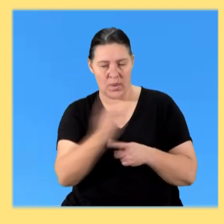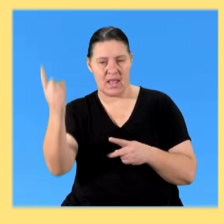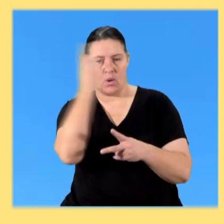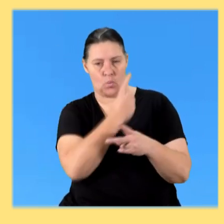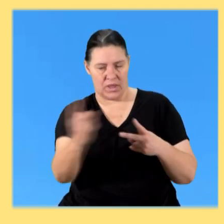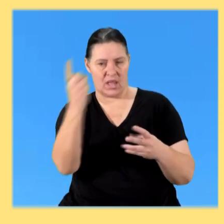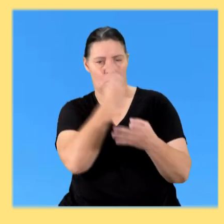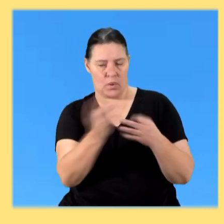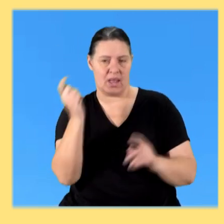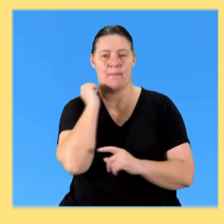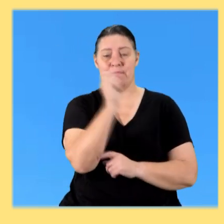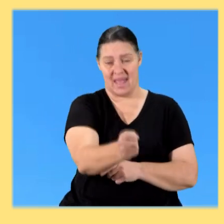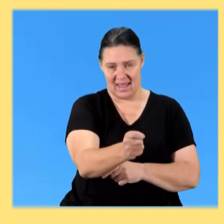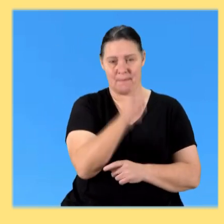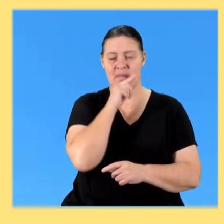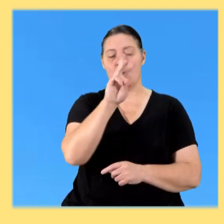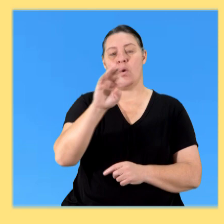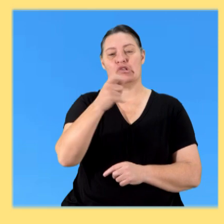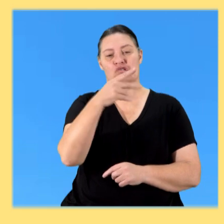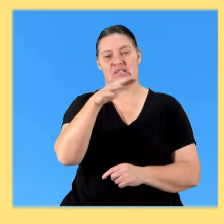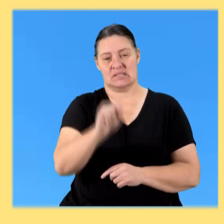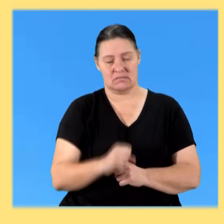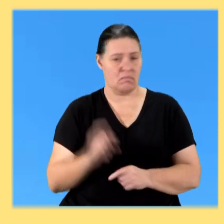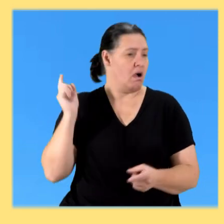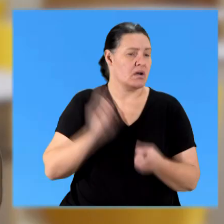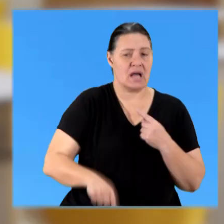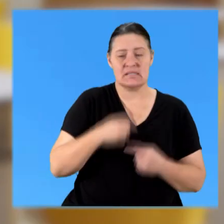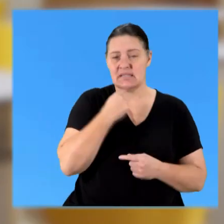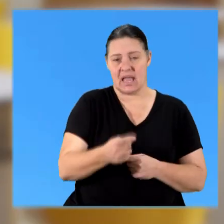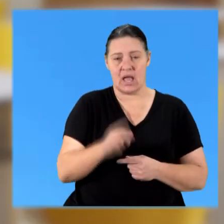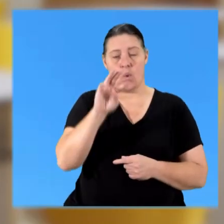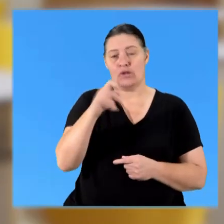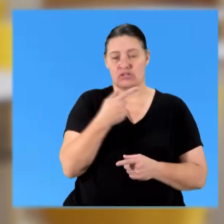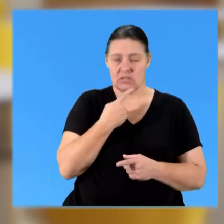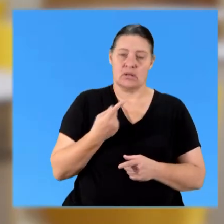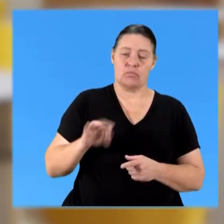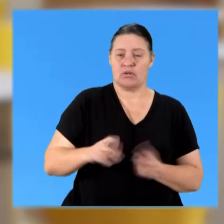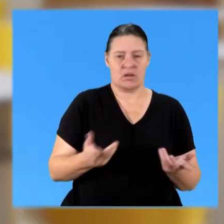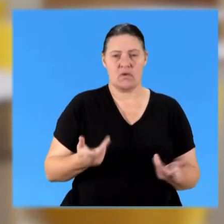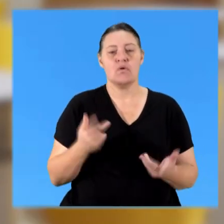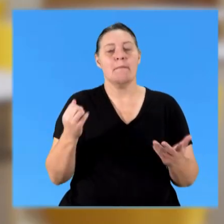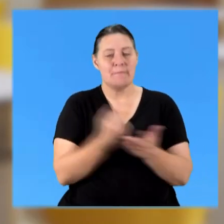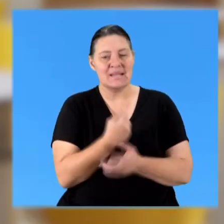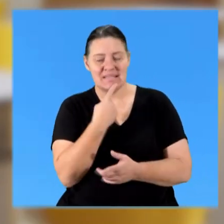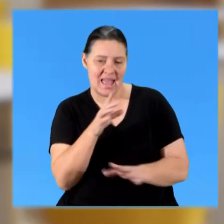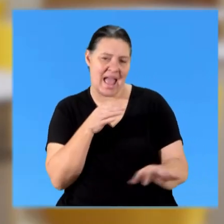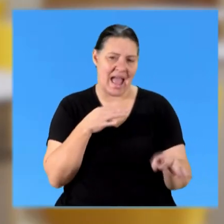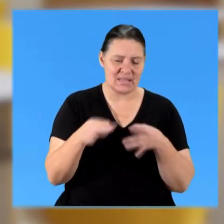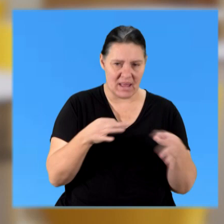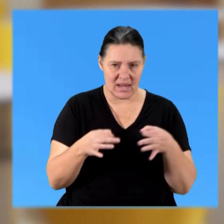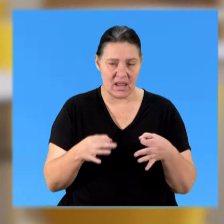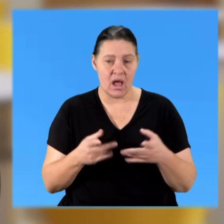a weekly basis. Very important. So you can't just say wages is remuneration. You have